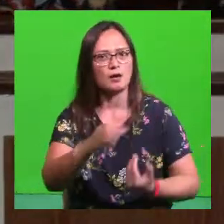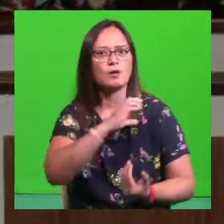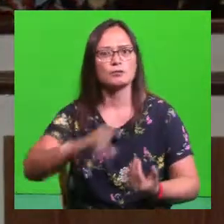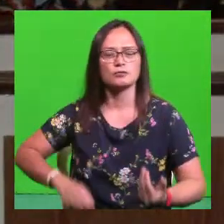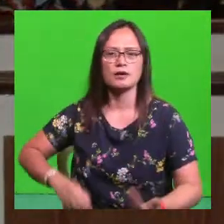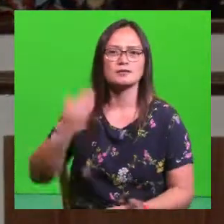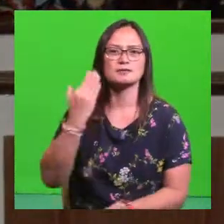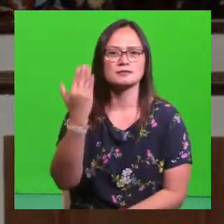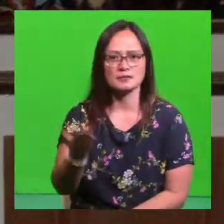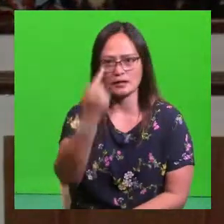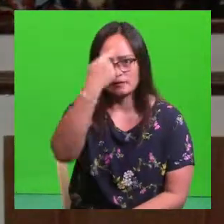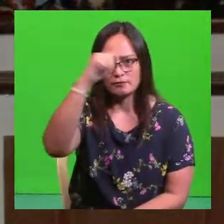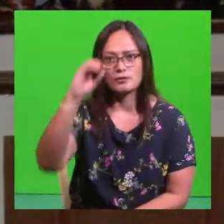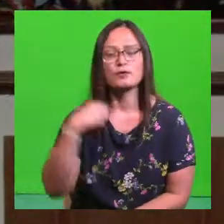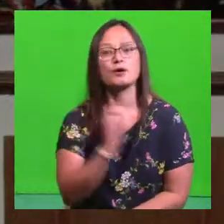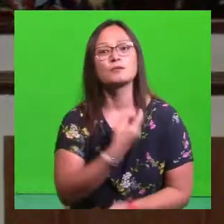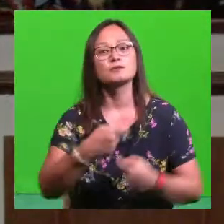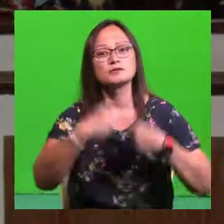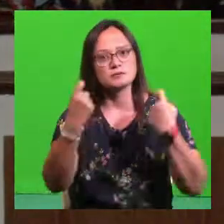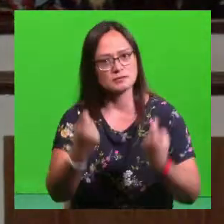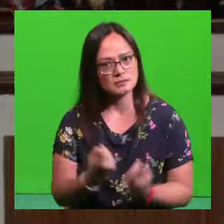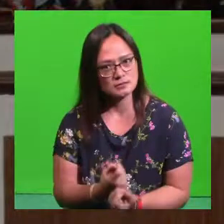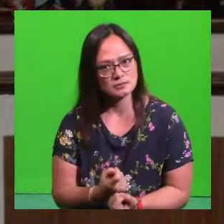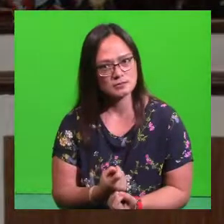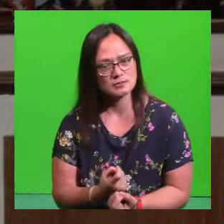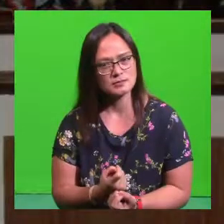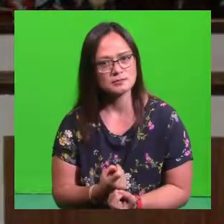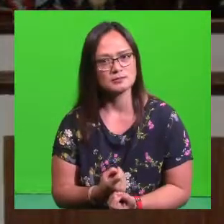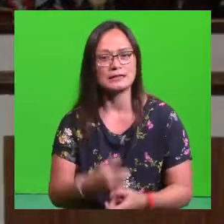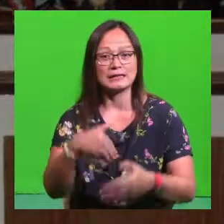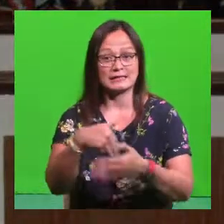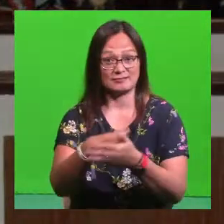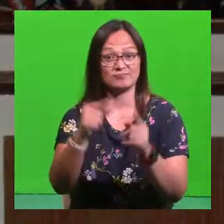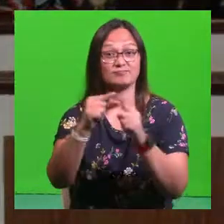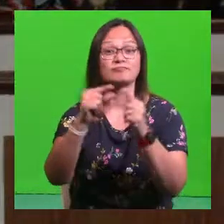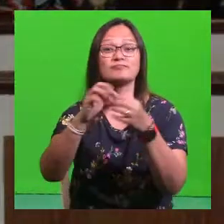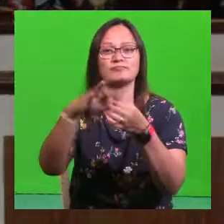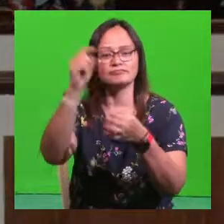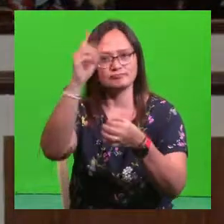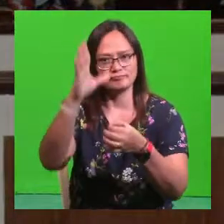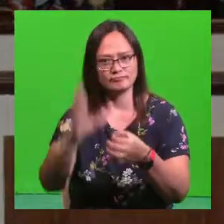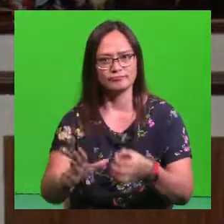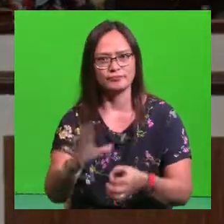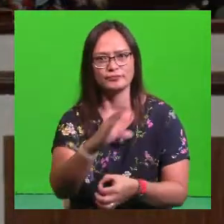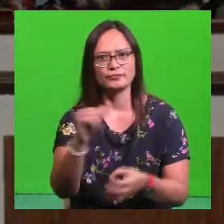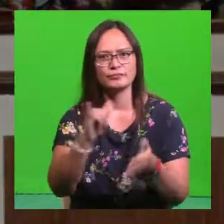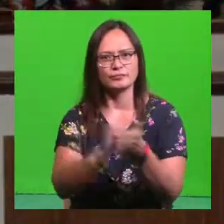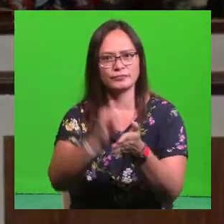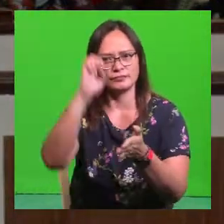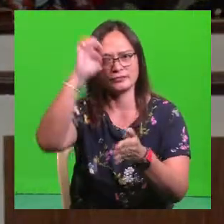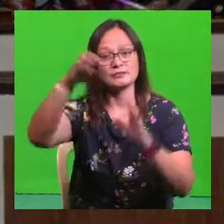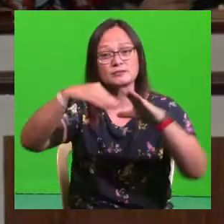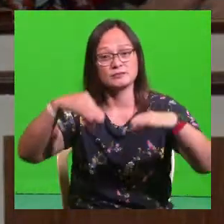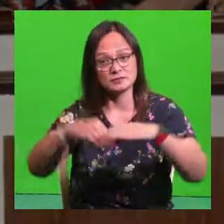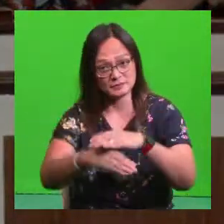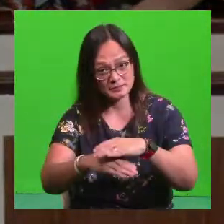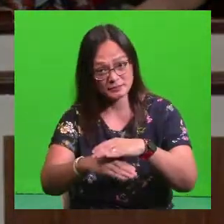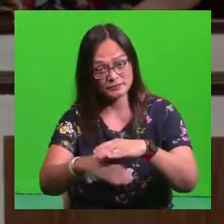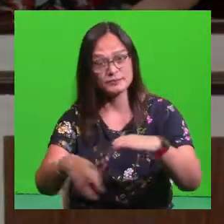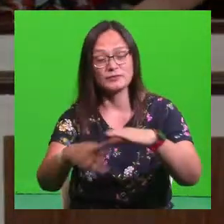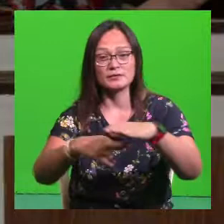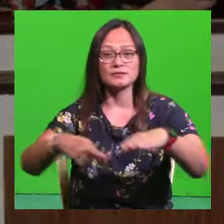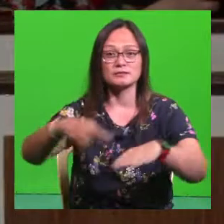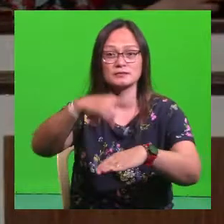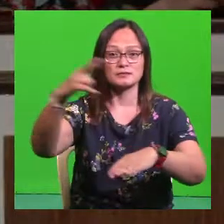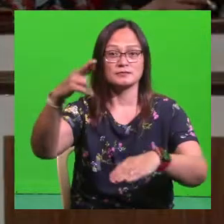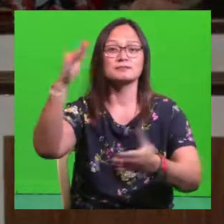sins according to the scriptures, and that he was buried, and that he rose again the third